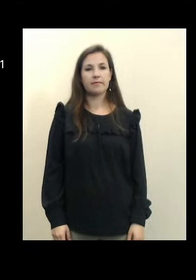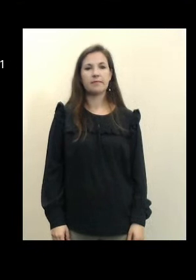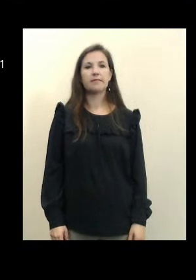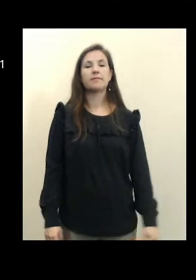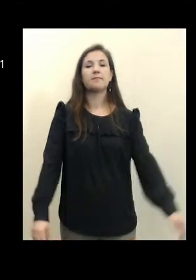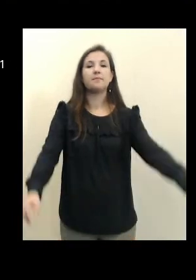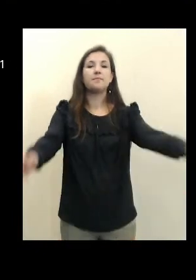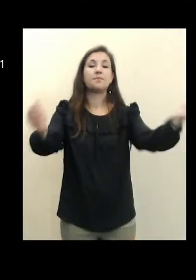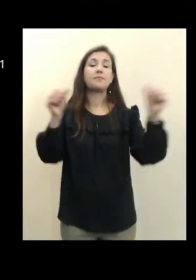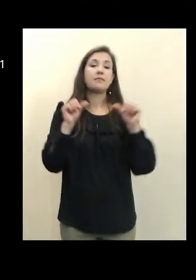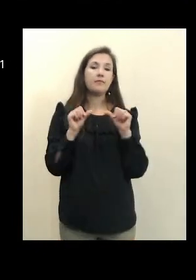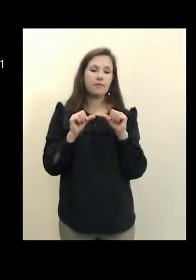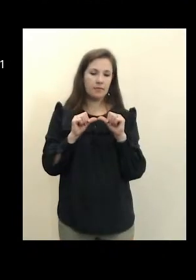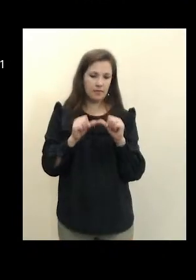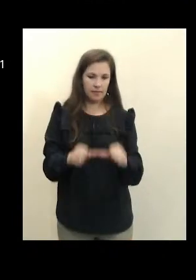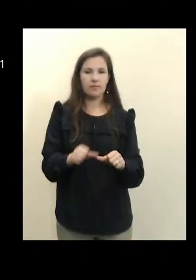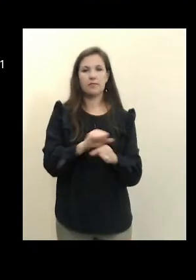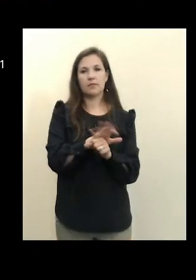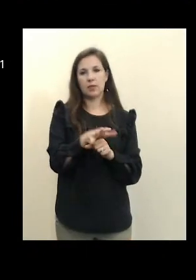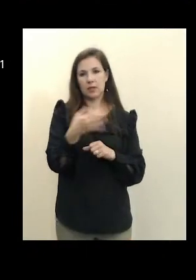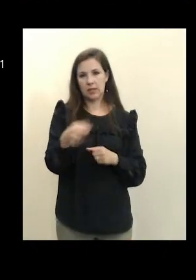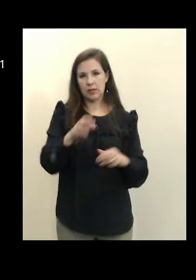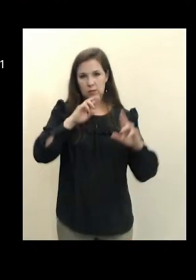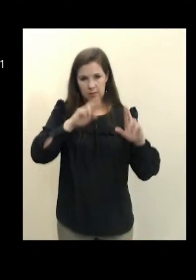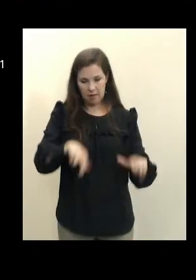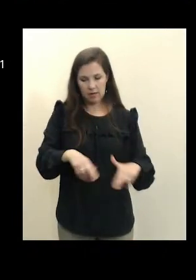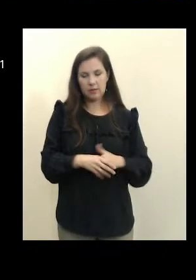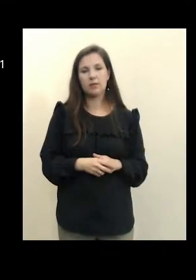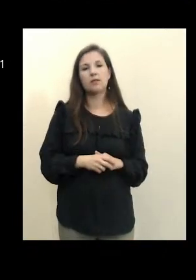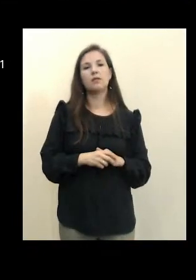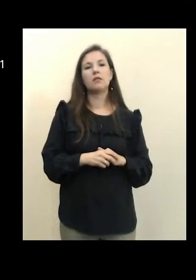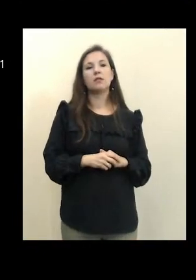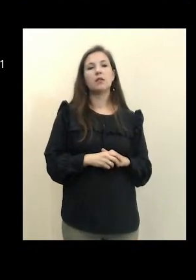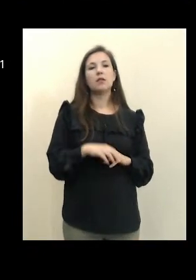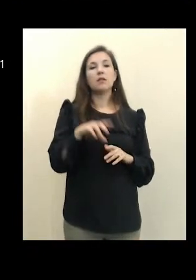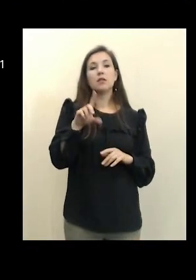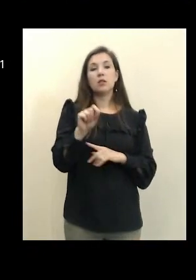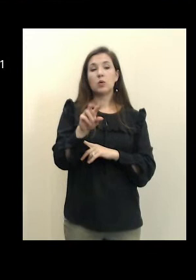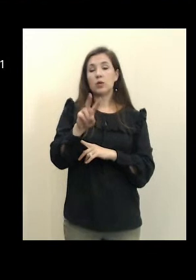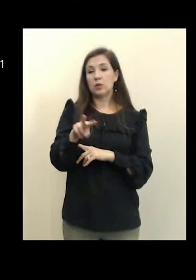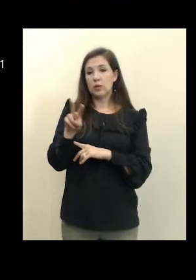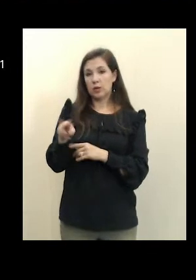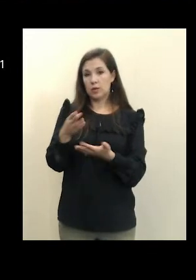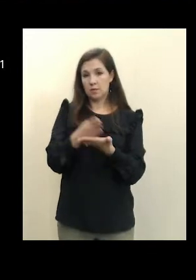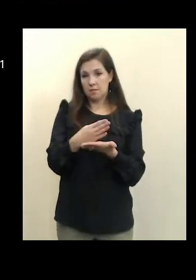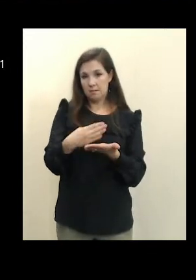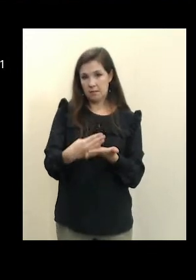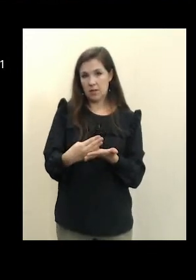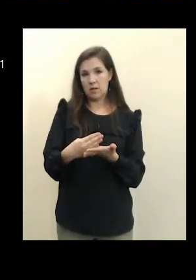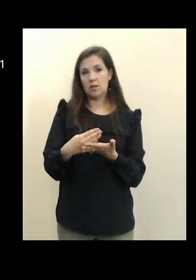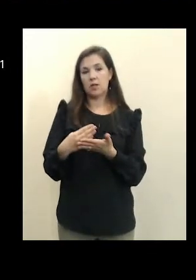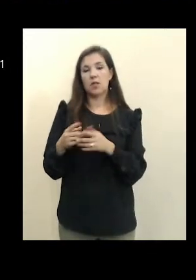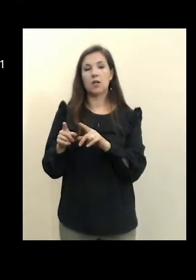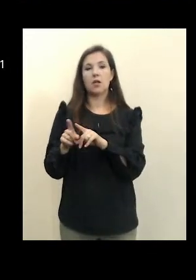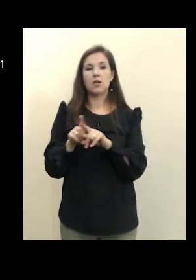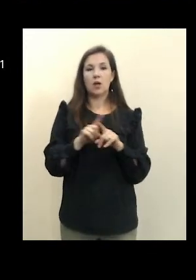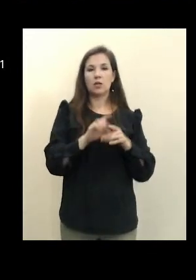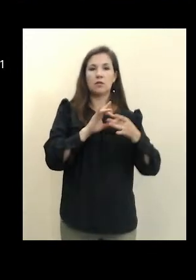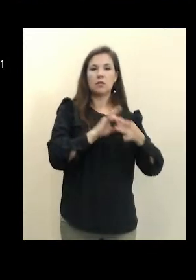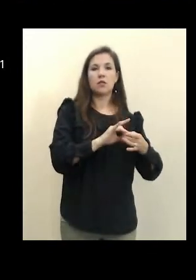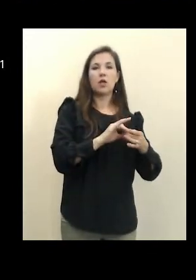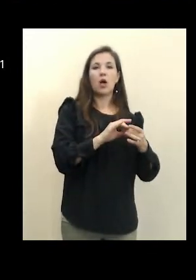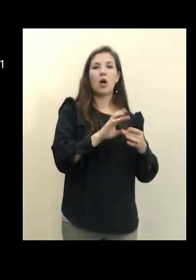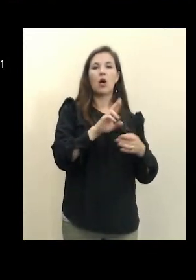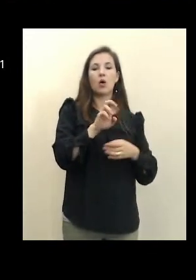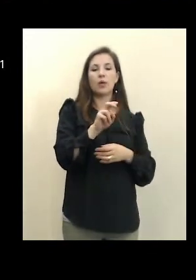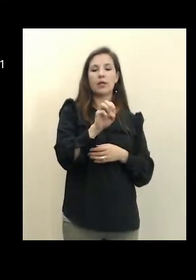We continue to respond to COVID-19. The 2022 budget is also part of the Renew Plan and